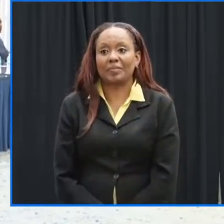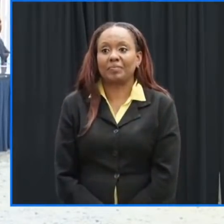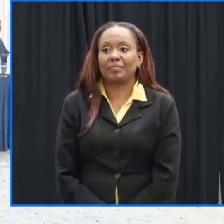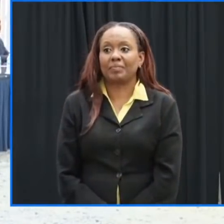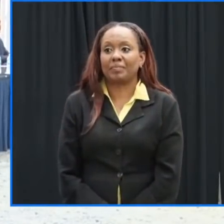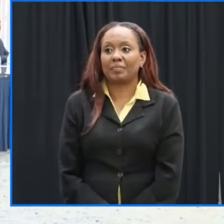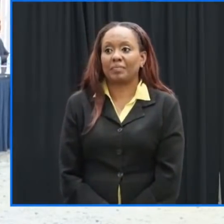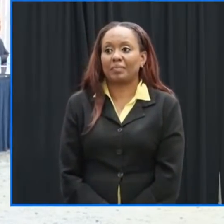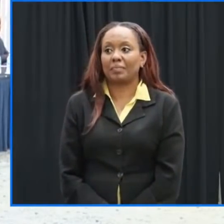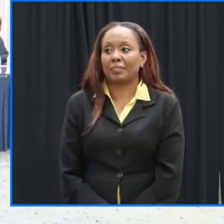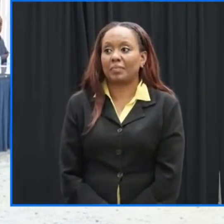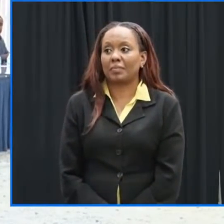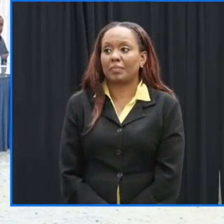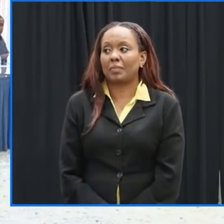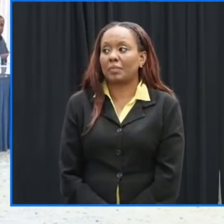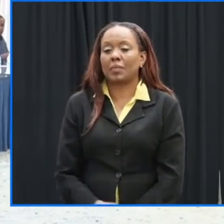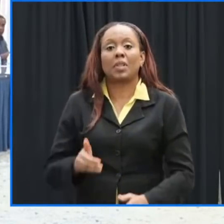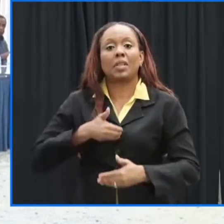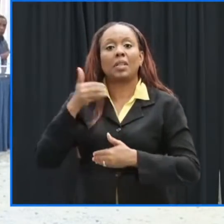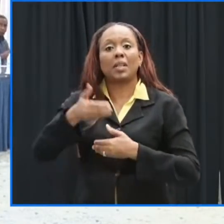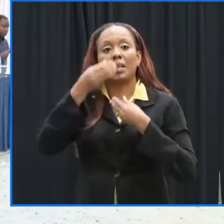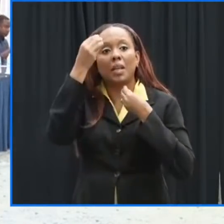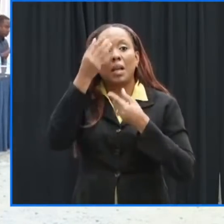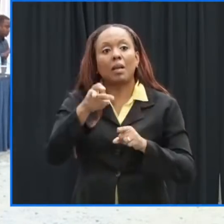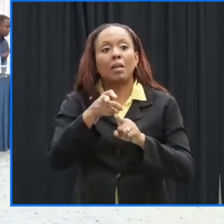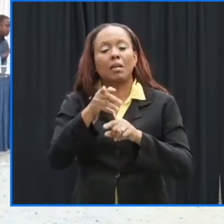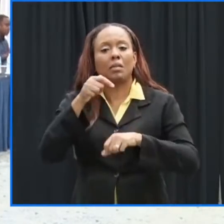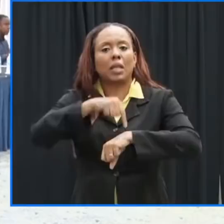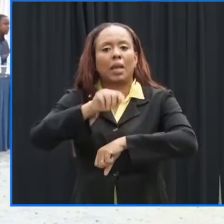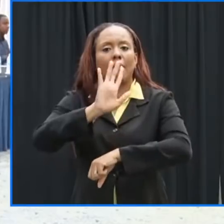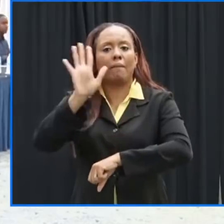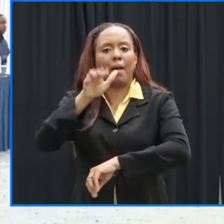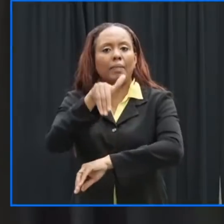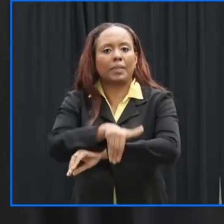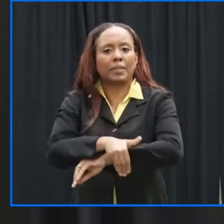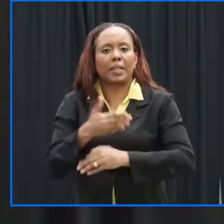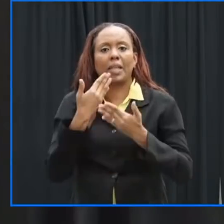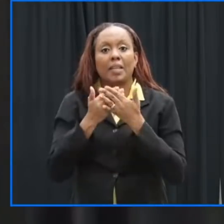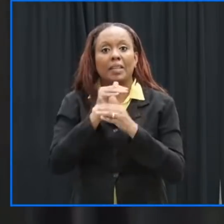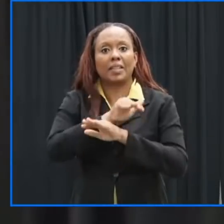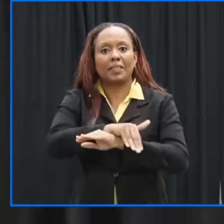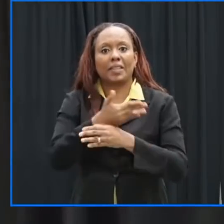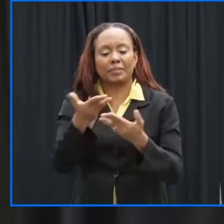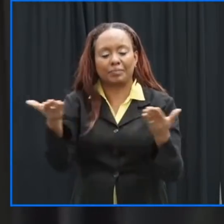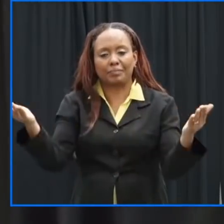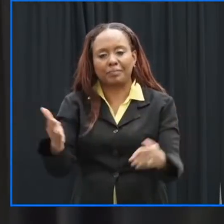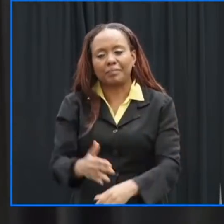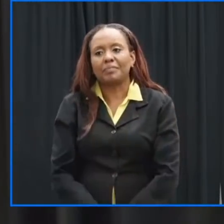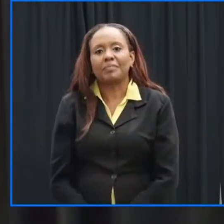Thank you God very bless much. Barbados. And the next update from the Barbados Met Service will be at 5 this evening. Good evening.